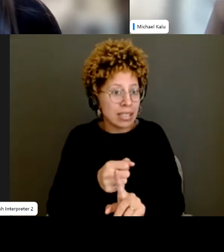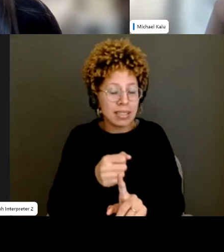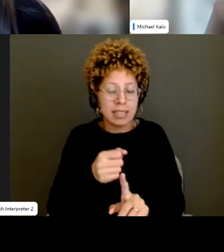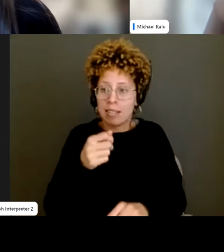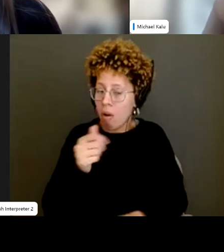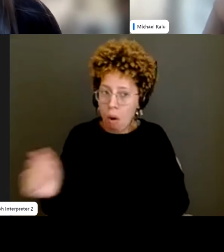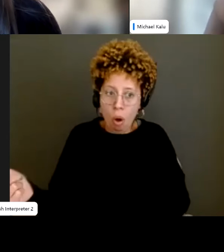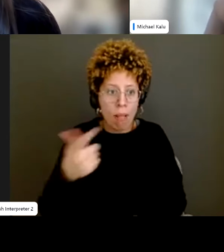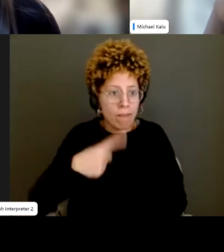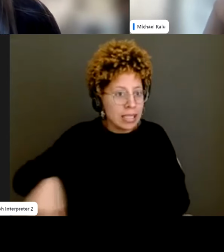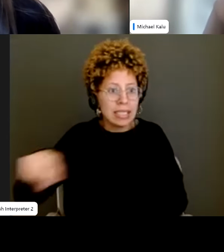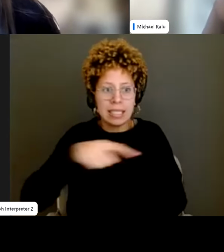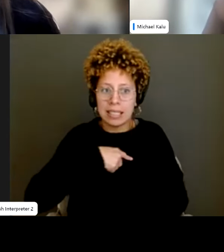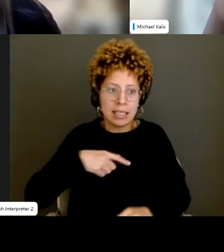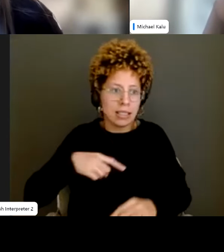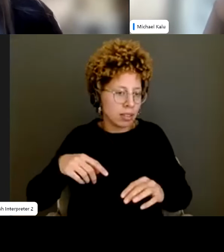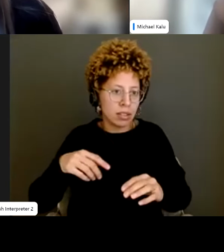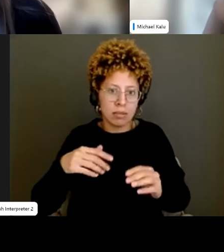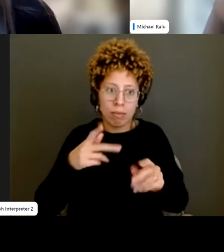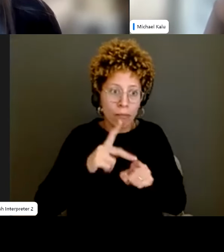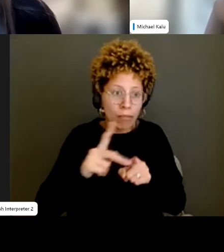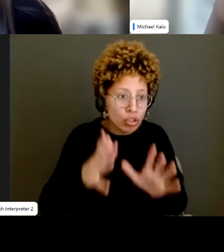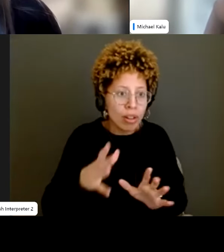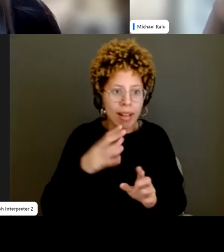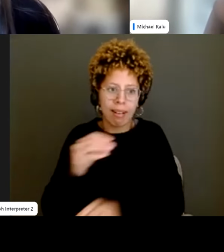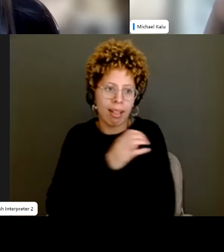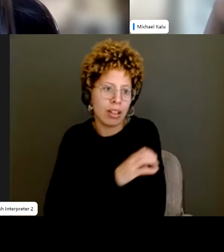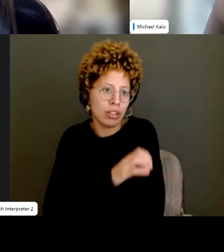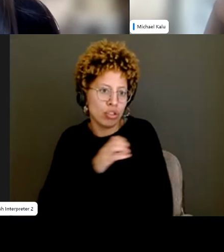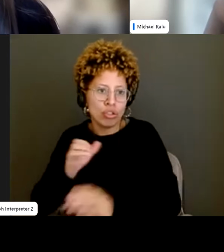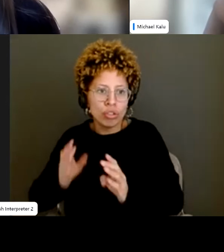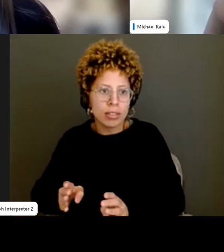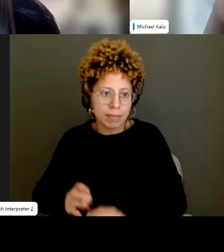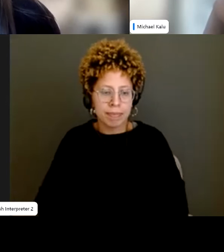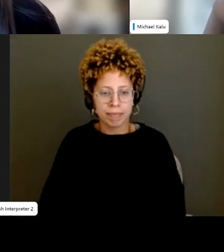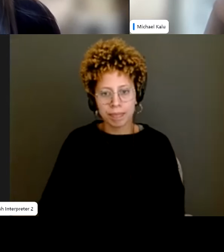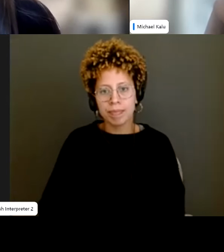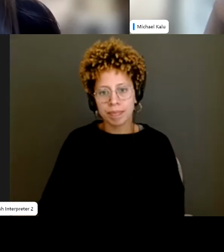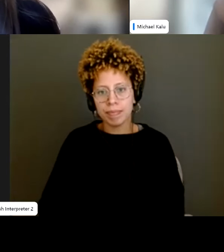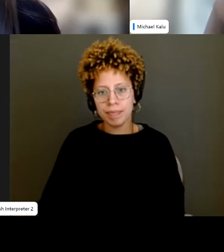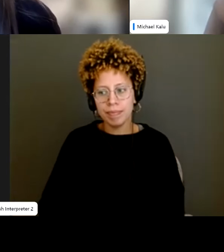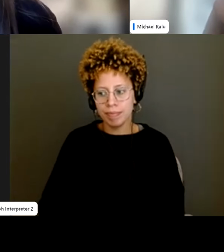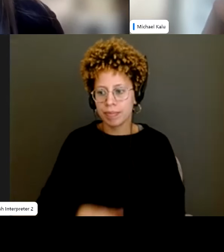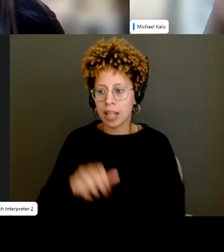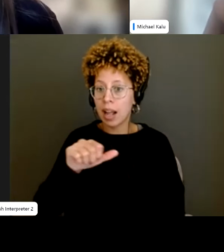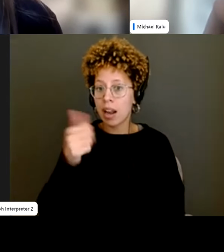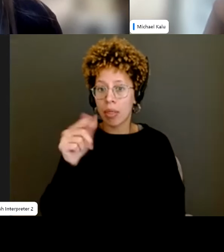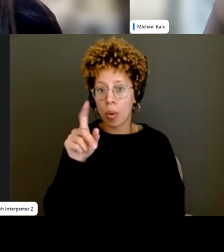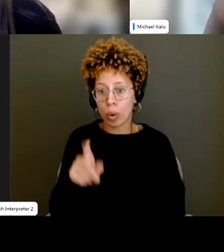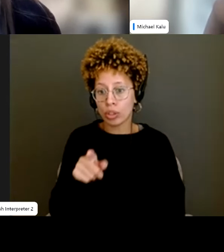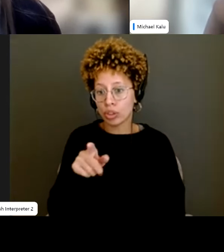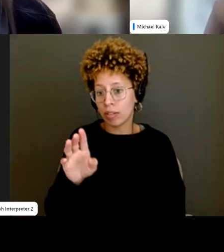clinicians. Right, thank you. There's another question about, and maybe this is for Blessing, you've talked